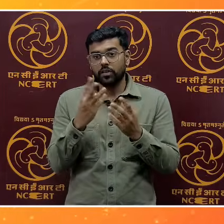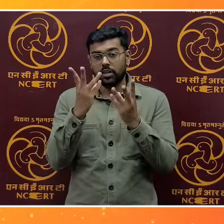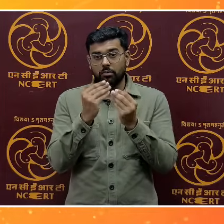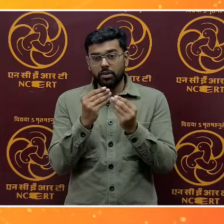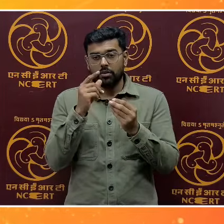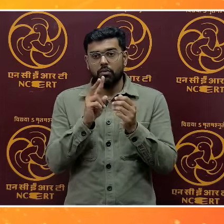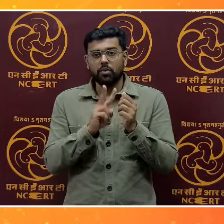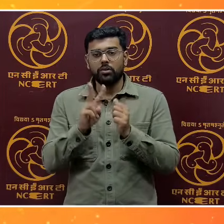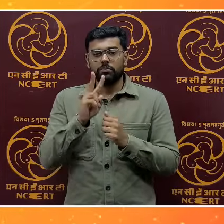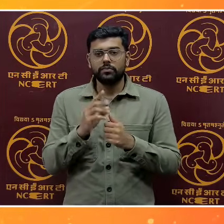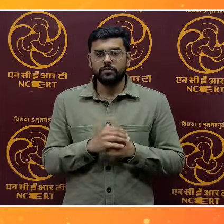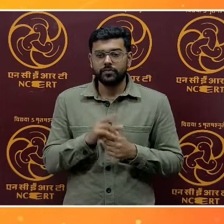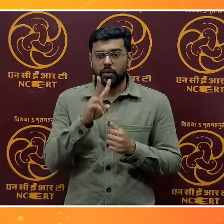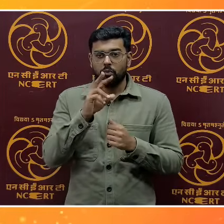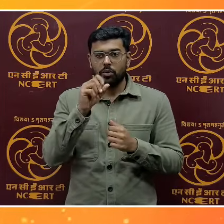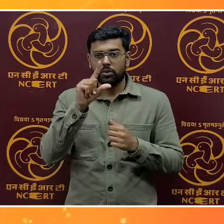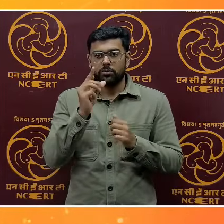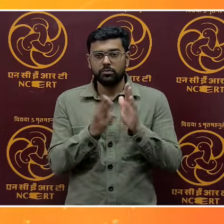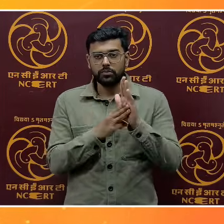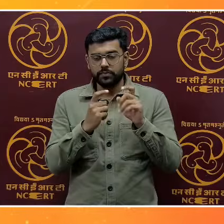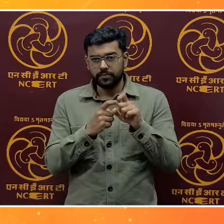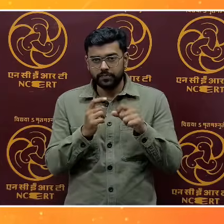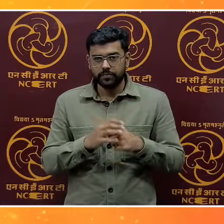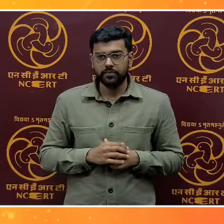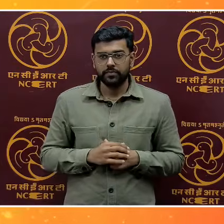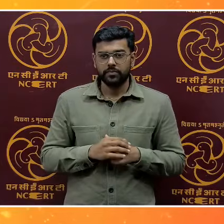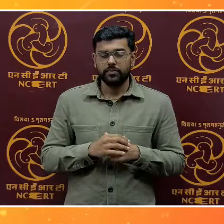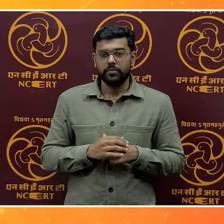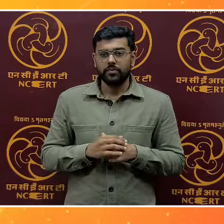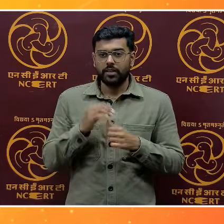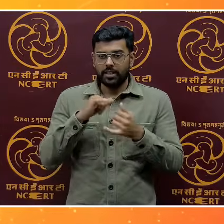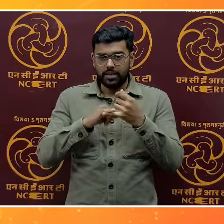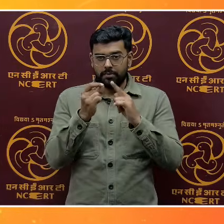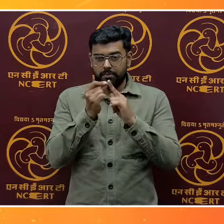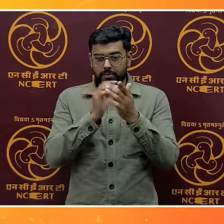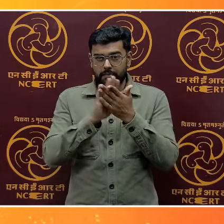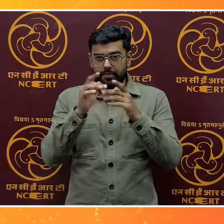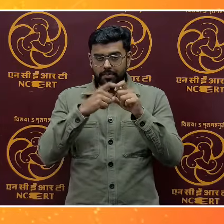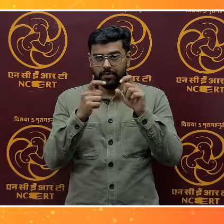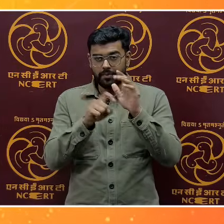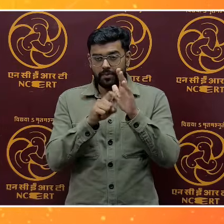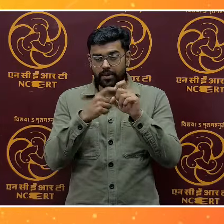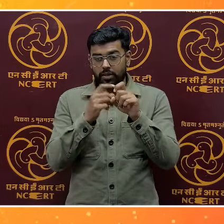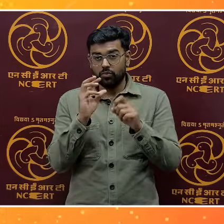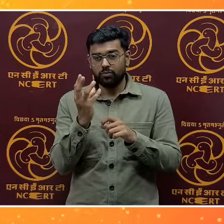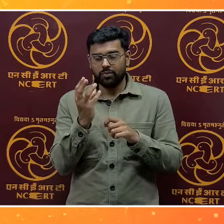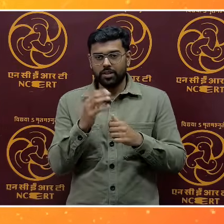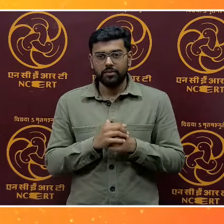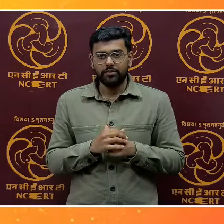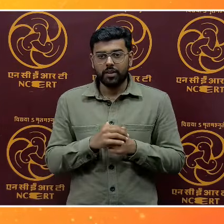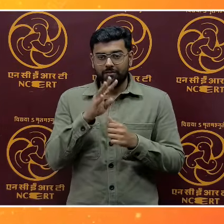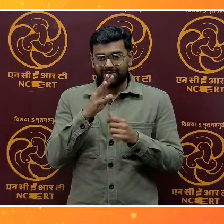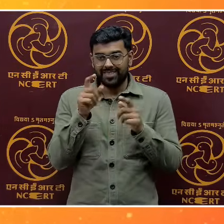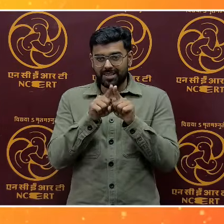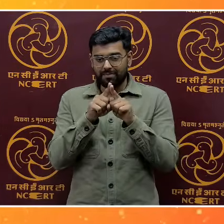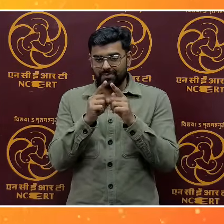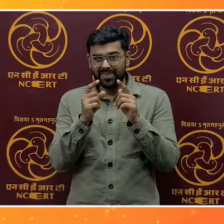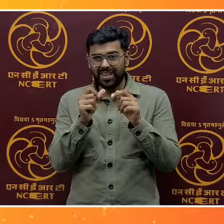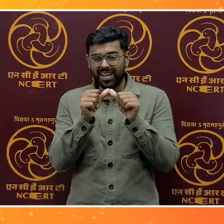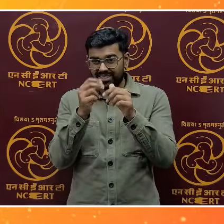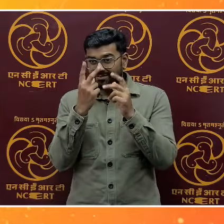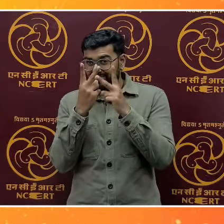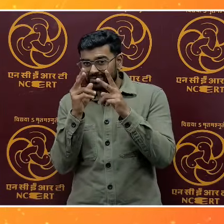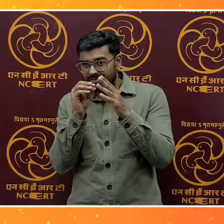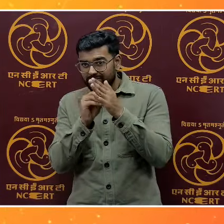volume, children. Use the formula of volume for a sphere, that is 4 upon 3 pi r cube given in the solution, and